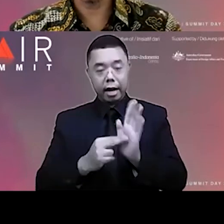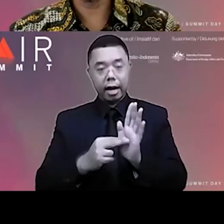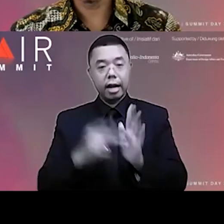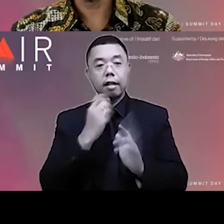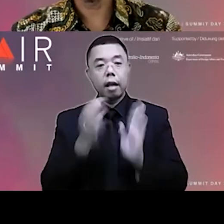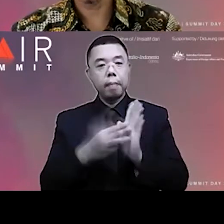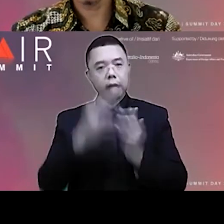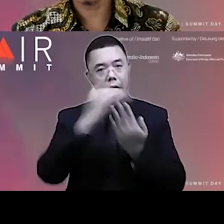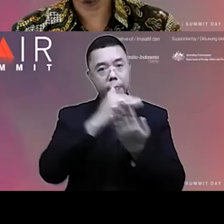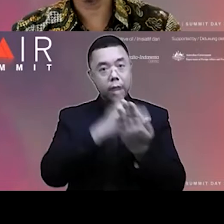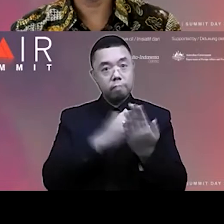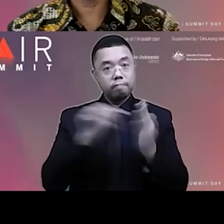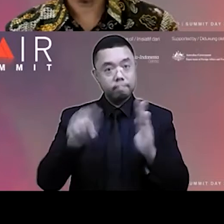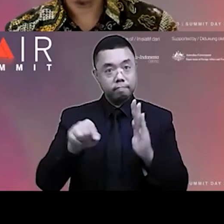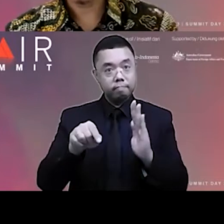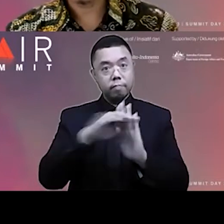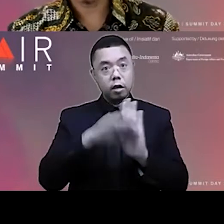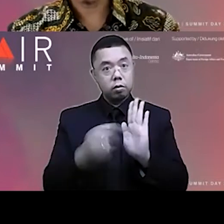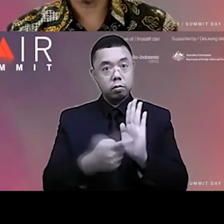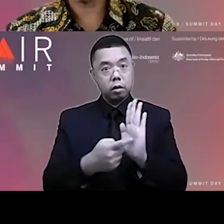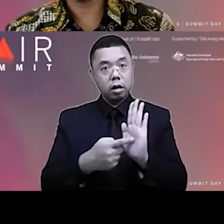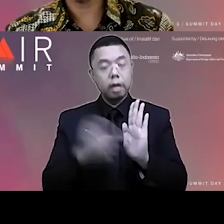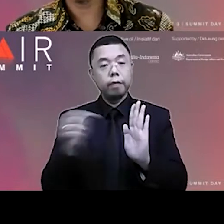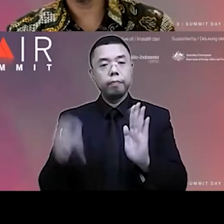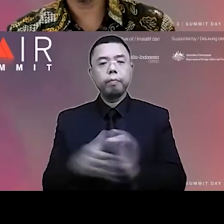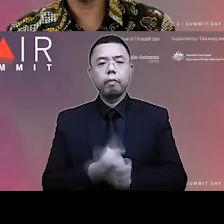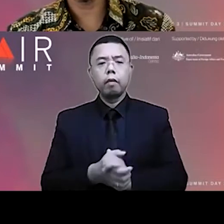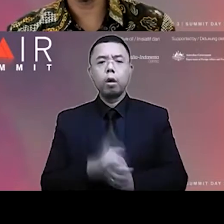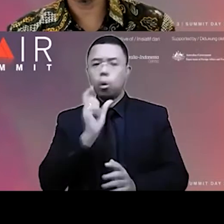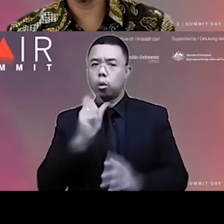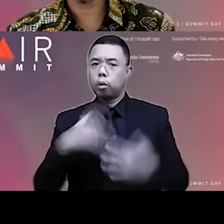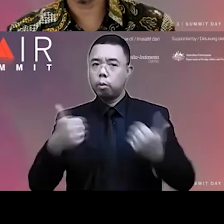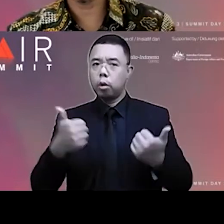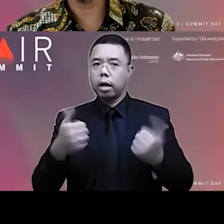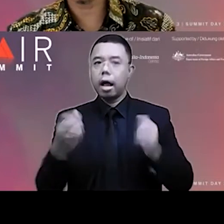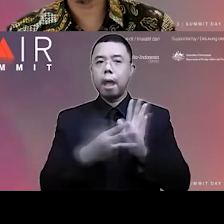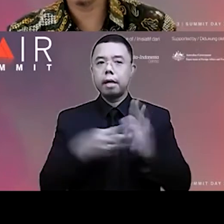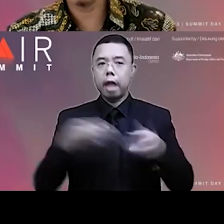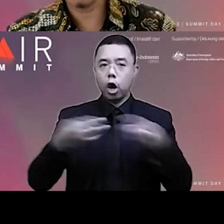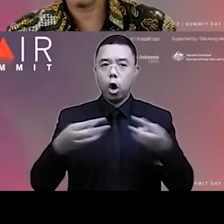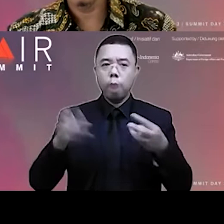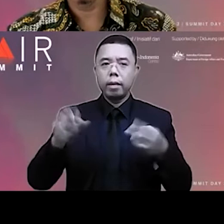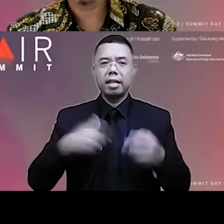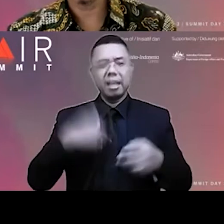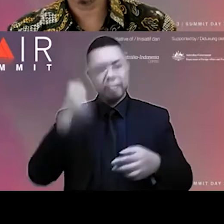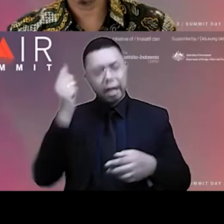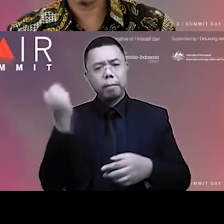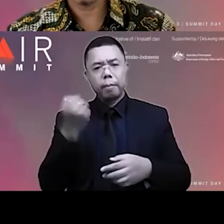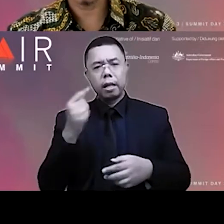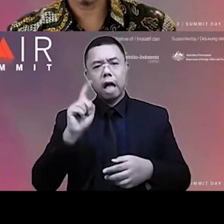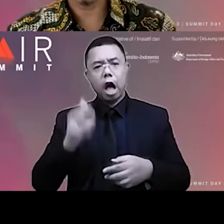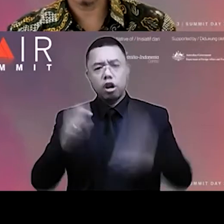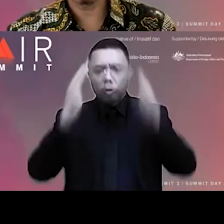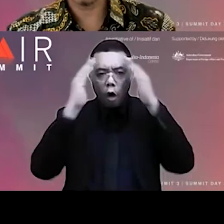for the tourism recovery. I think the government need to focus at the regional level, because